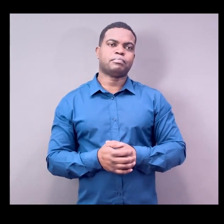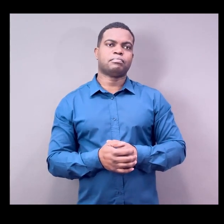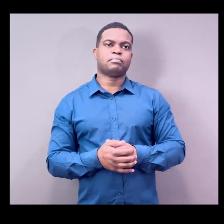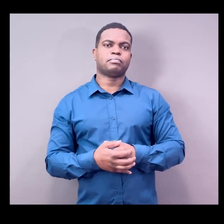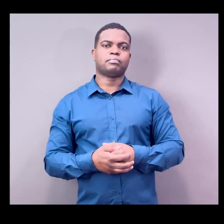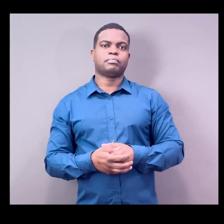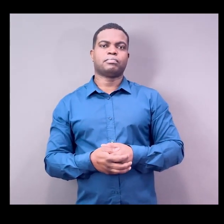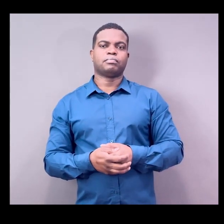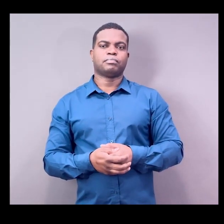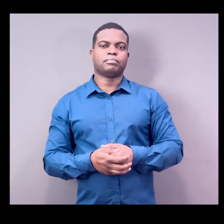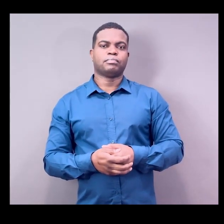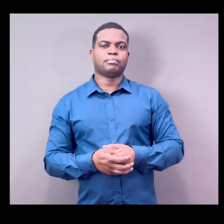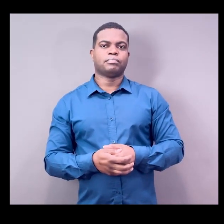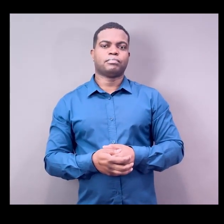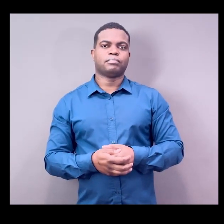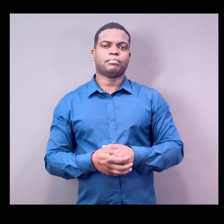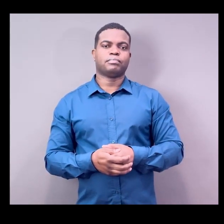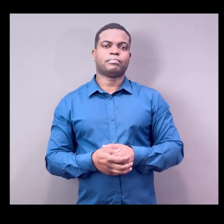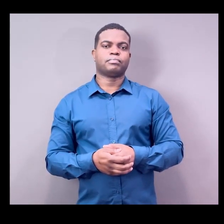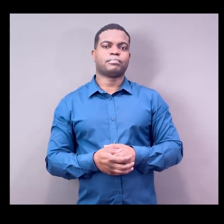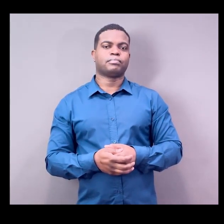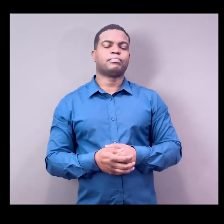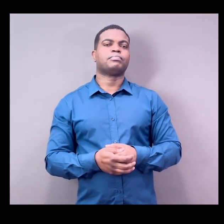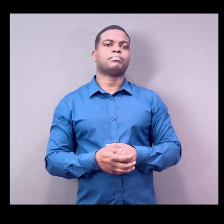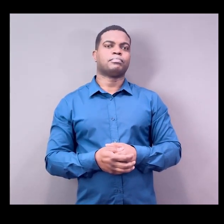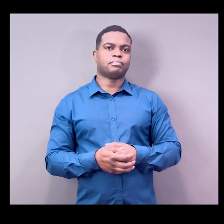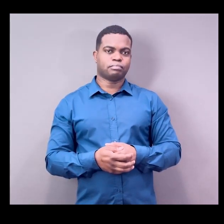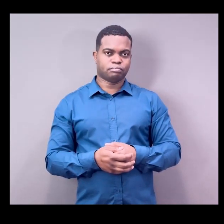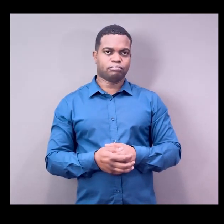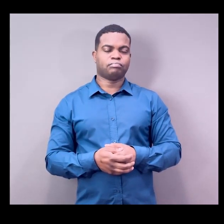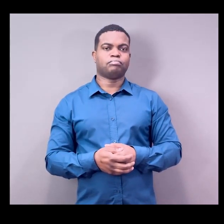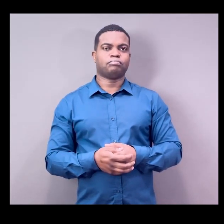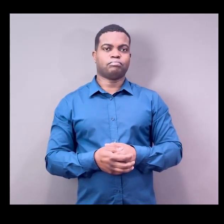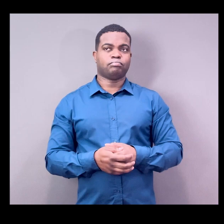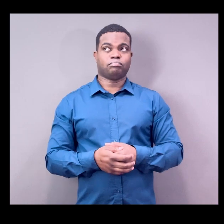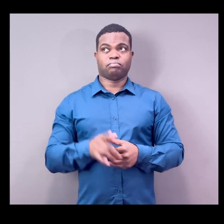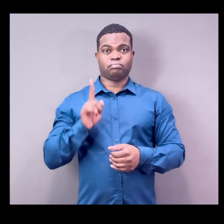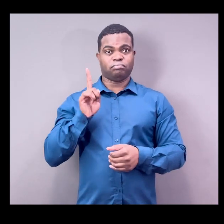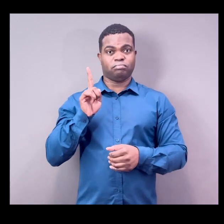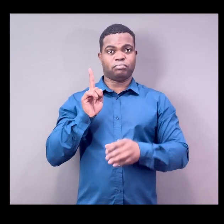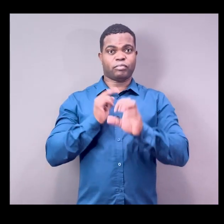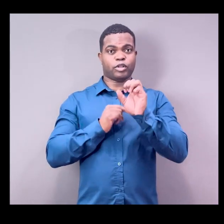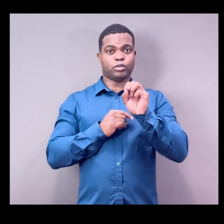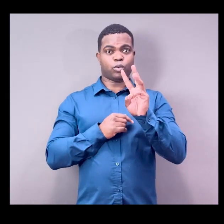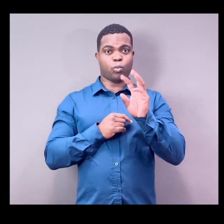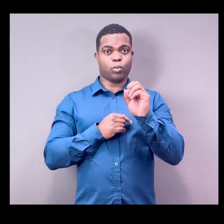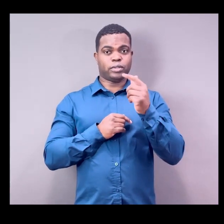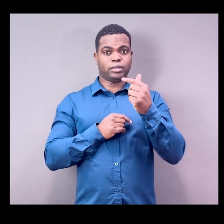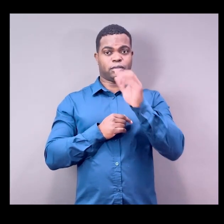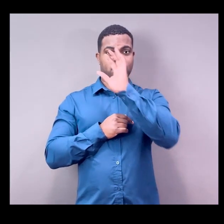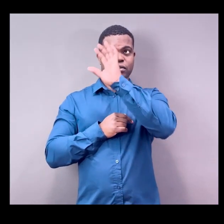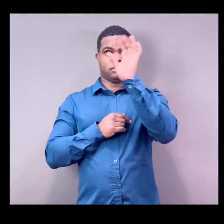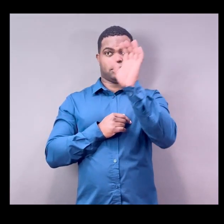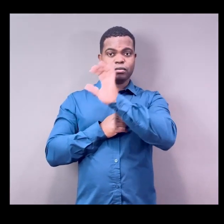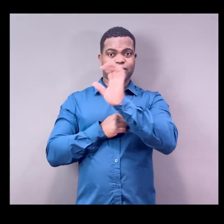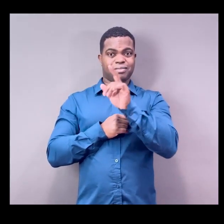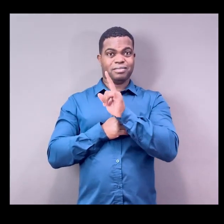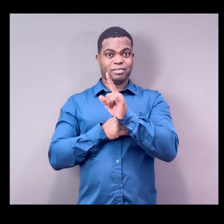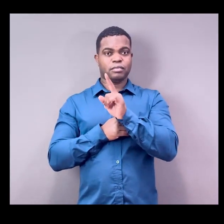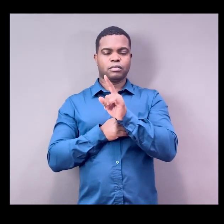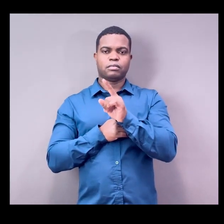the initiative, because this what matrix is talking about, your own initiative and your